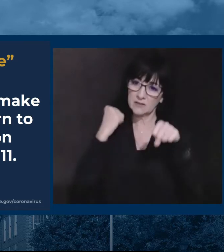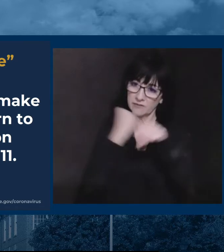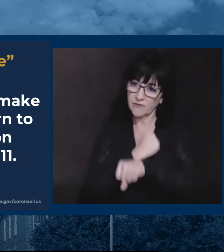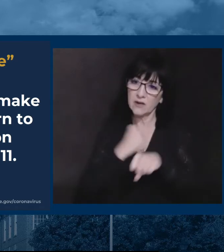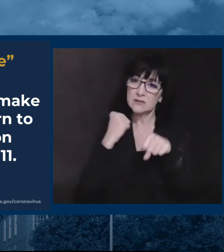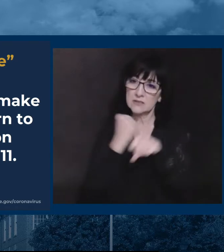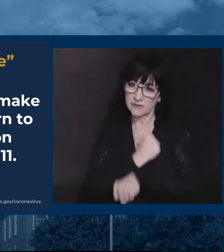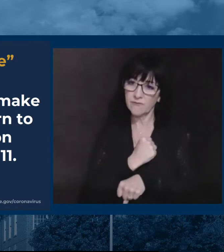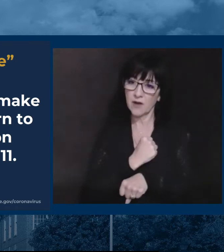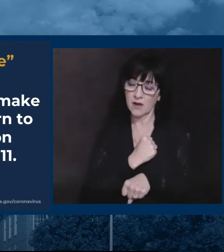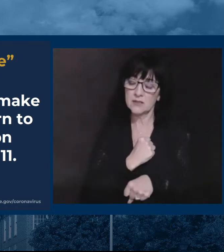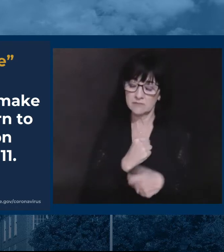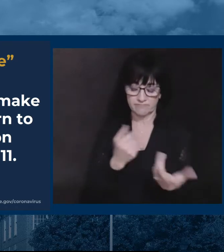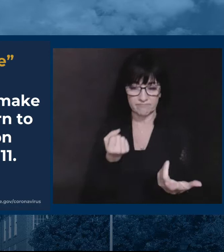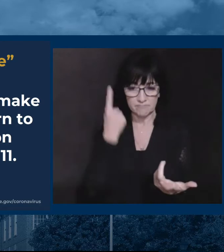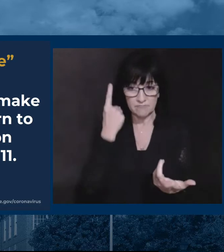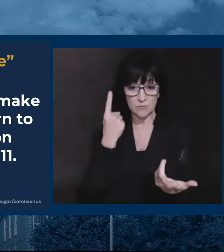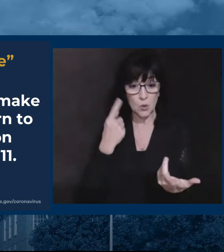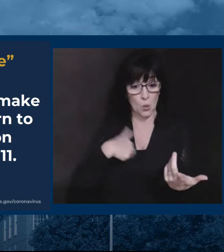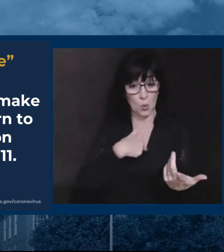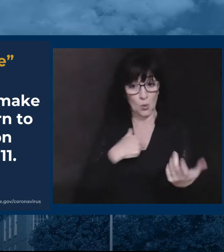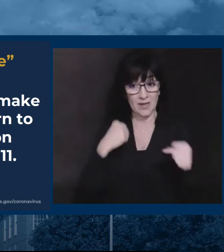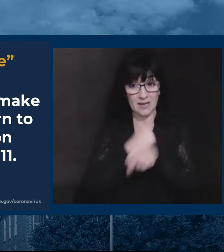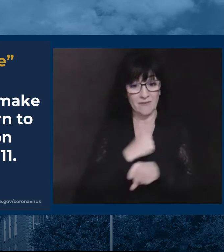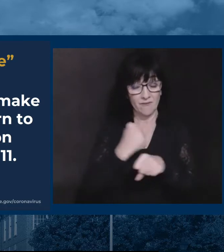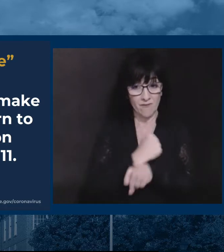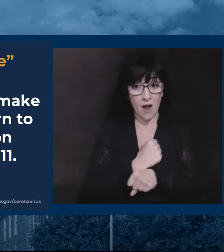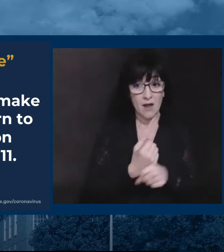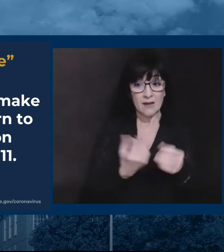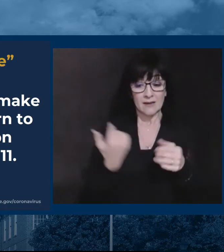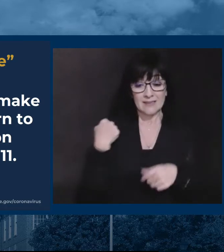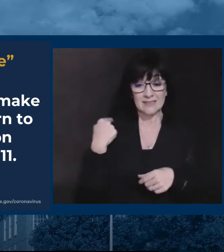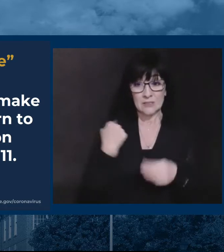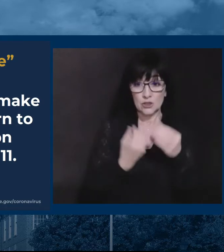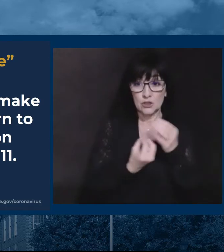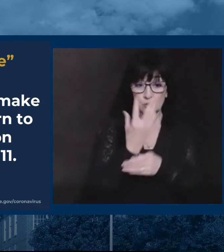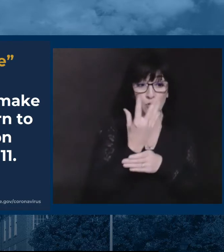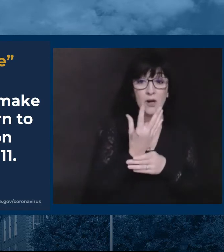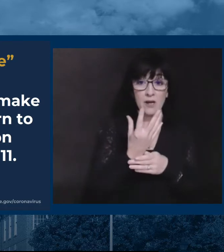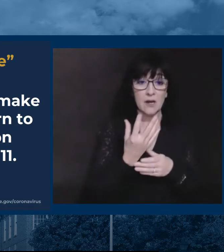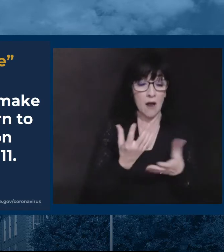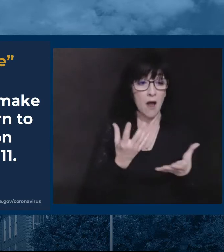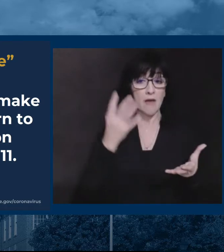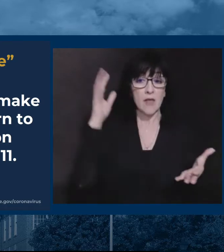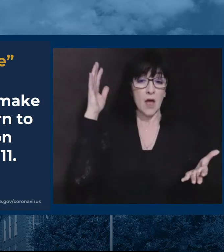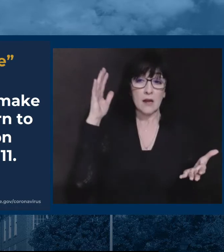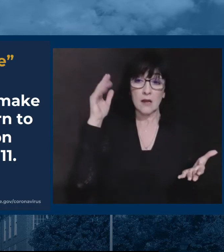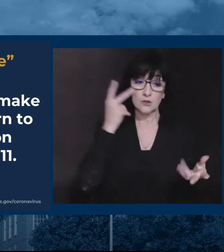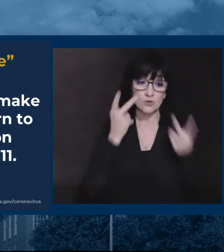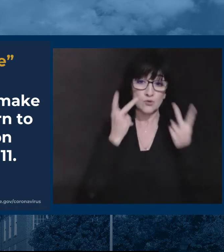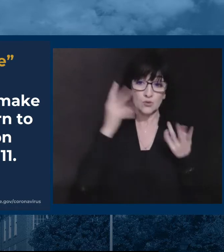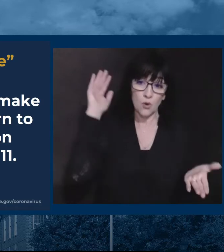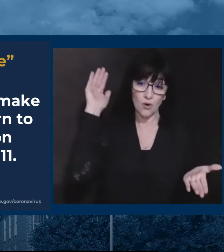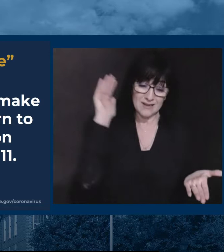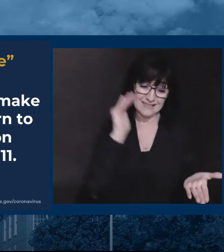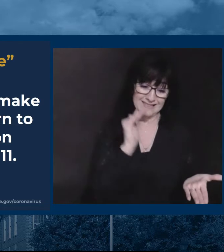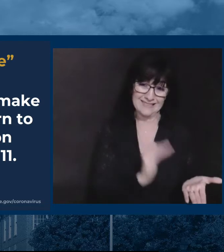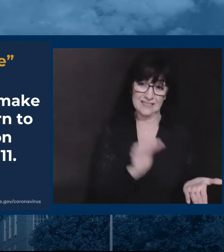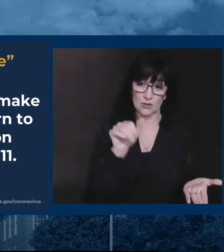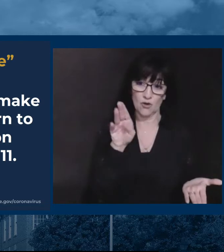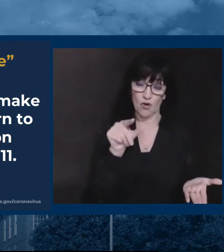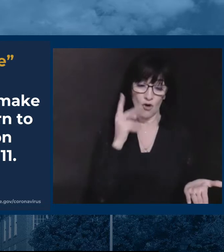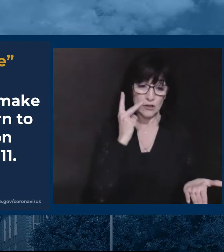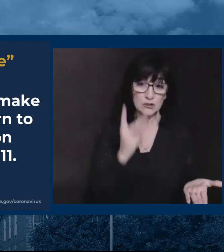it down a second time. We know so much more than we did. We've tested, administered over 1 million tests and